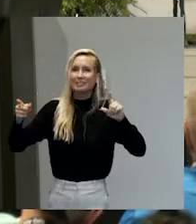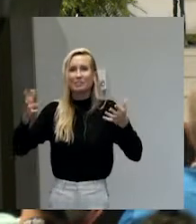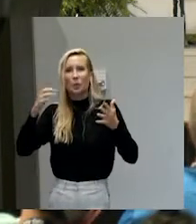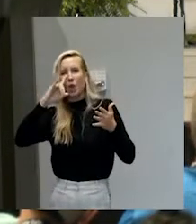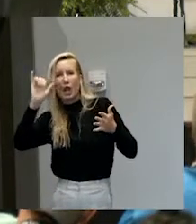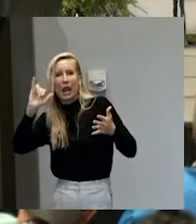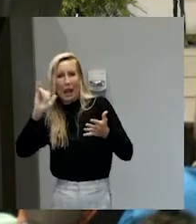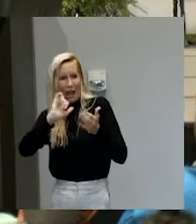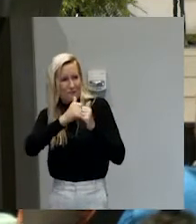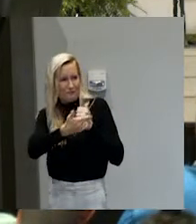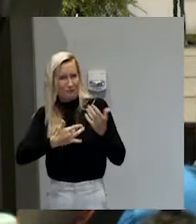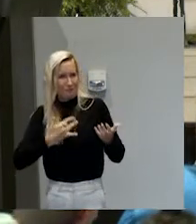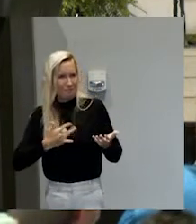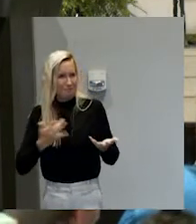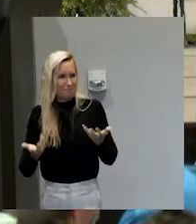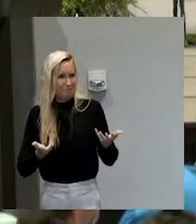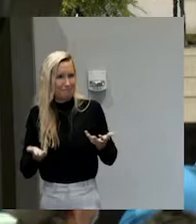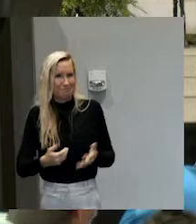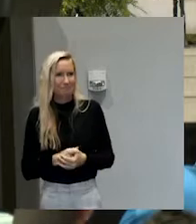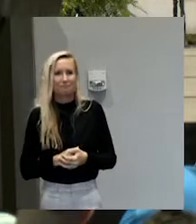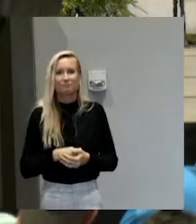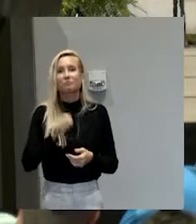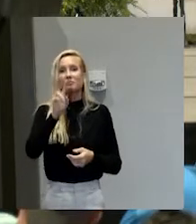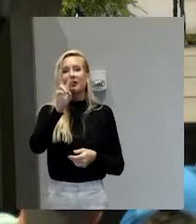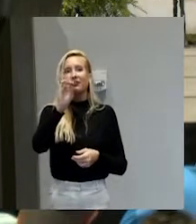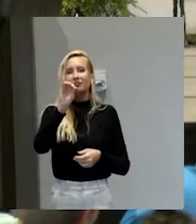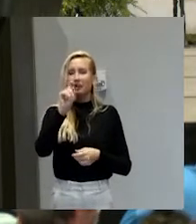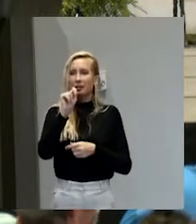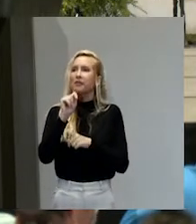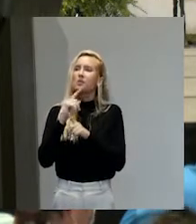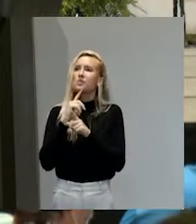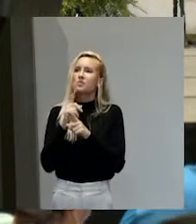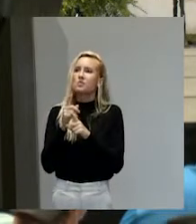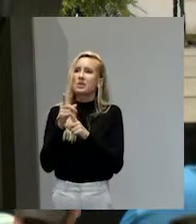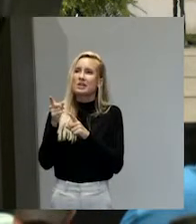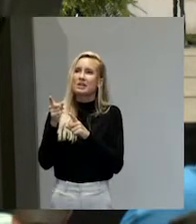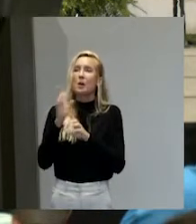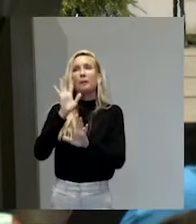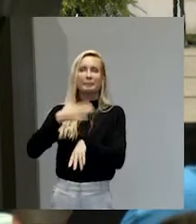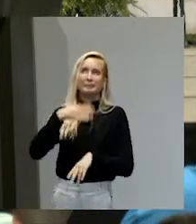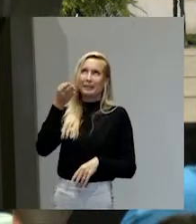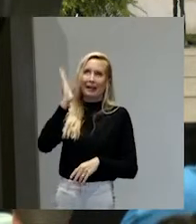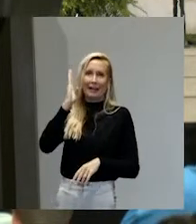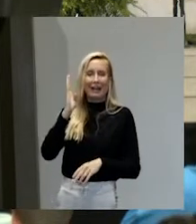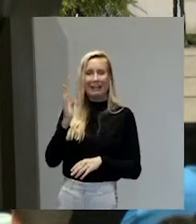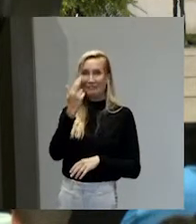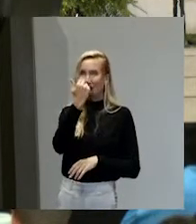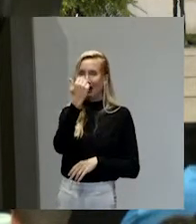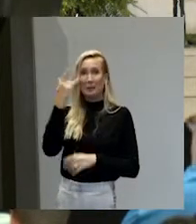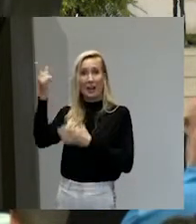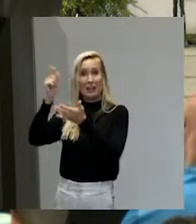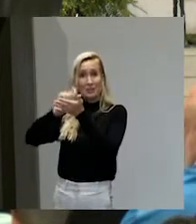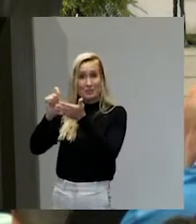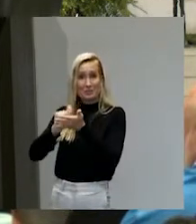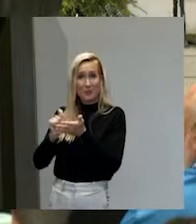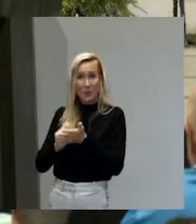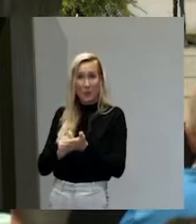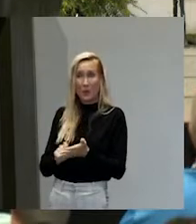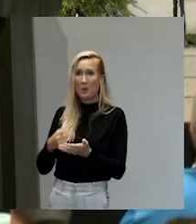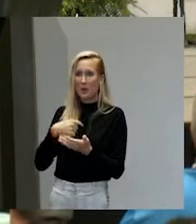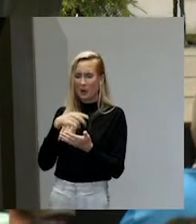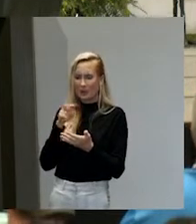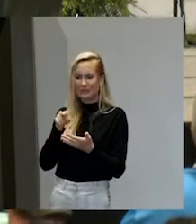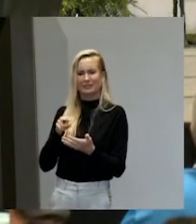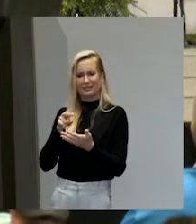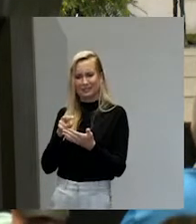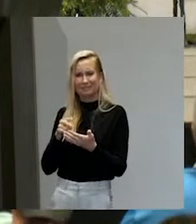my God. It's funny because the way Jason wrote, it was so intuitive. I've been left on dates. I've had people tell me